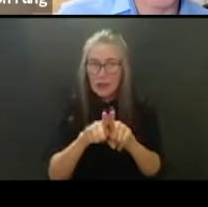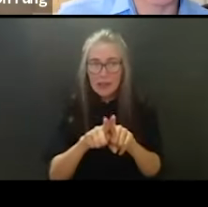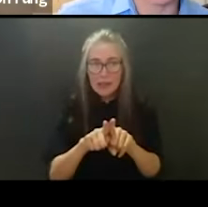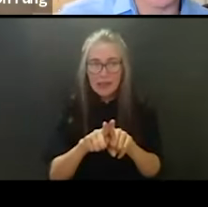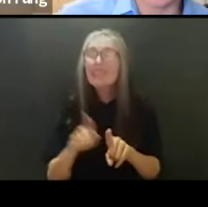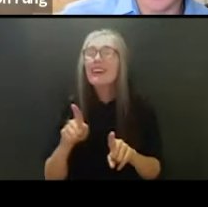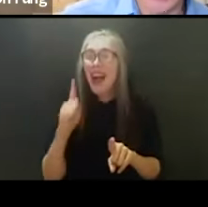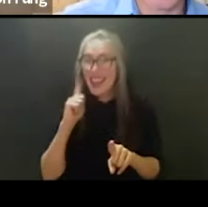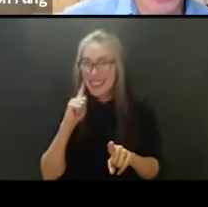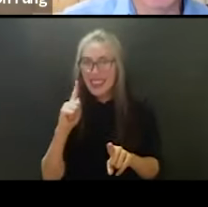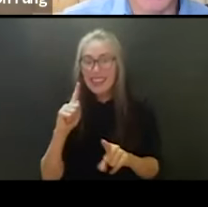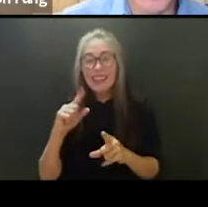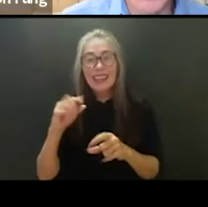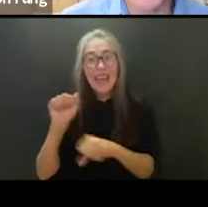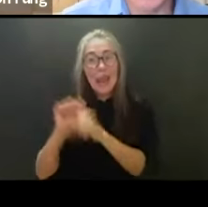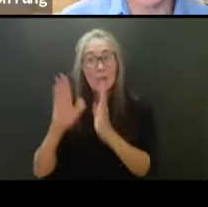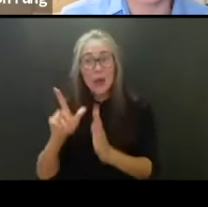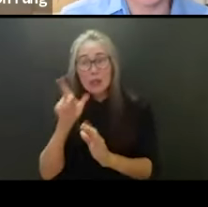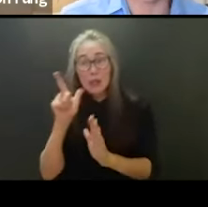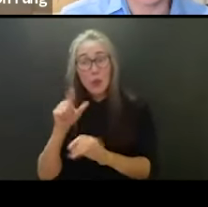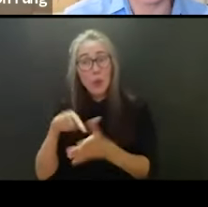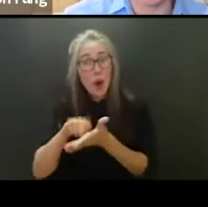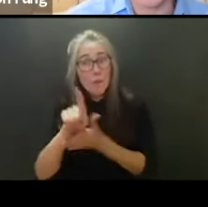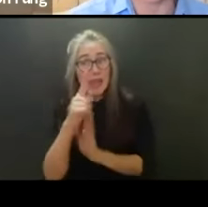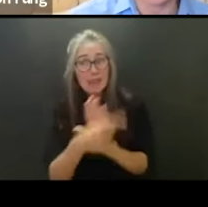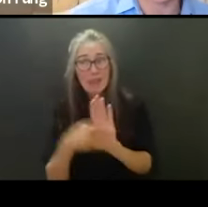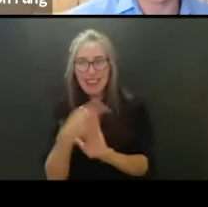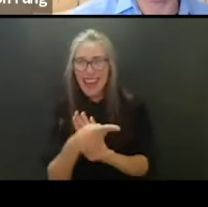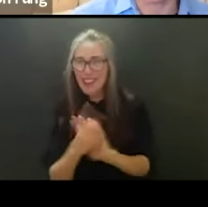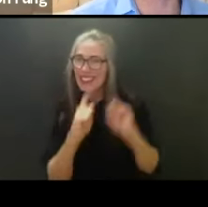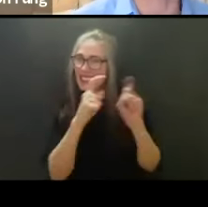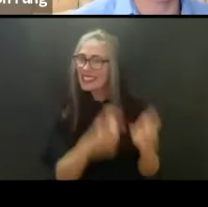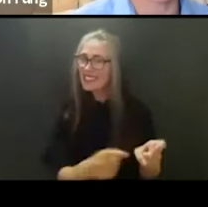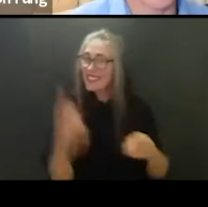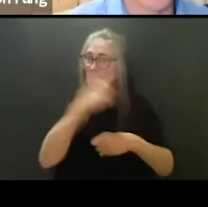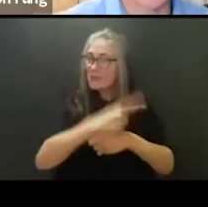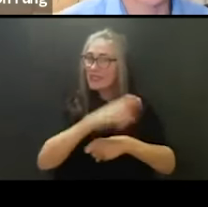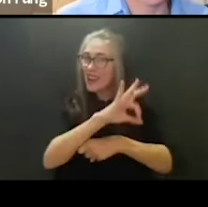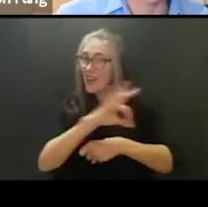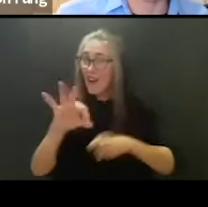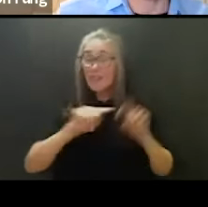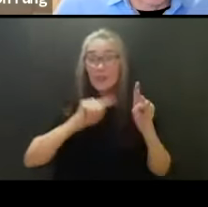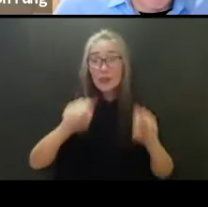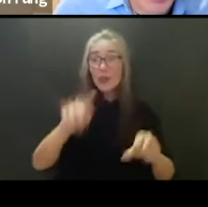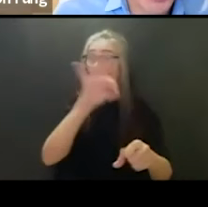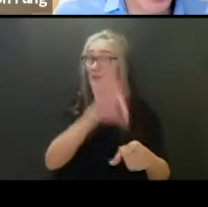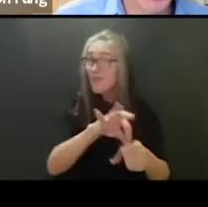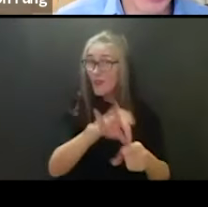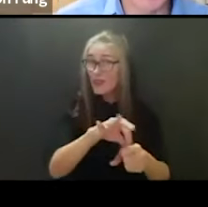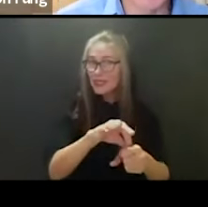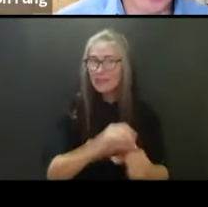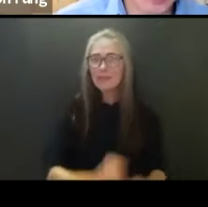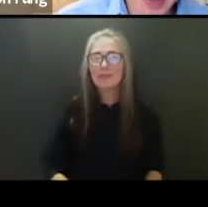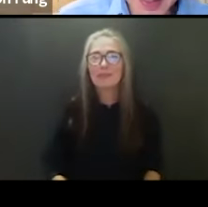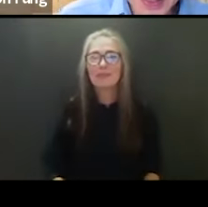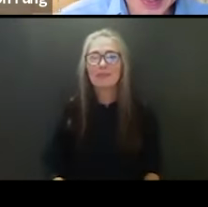hourly I think it's hourly employees in the big three all get election day off to vote and conduct participatory